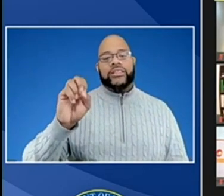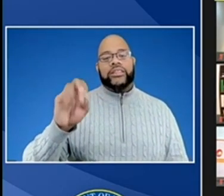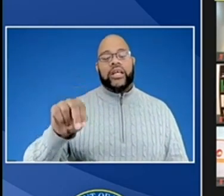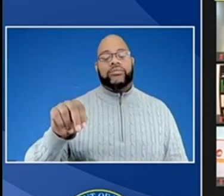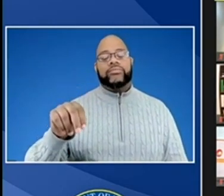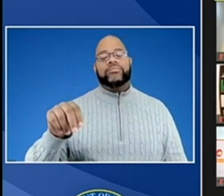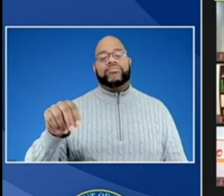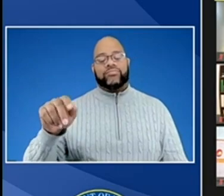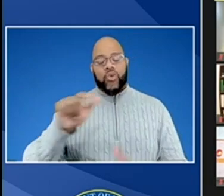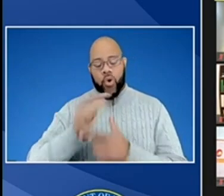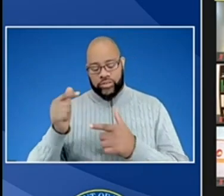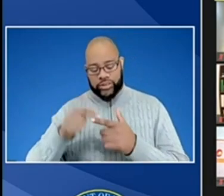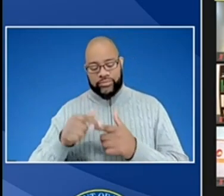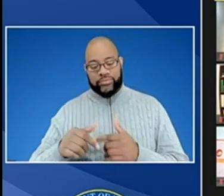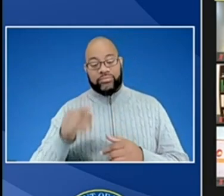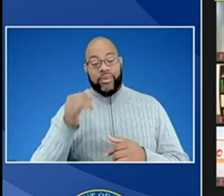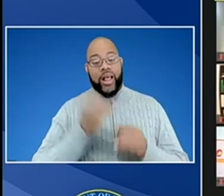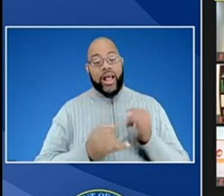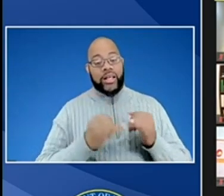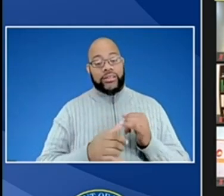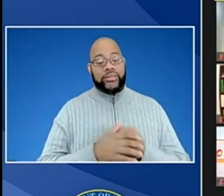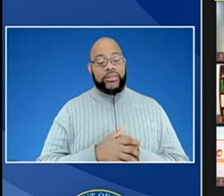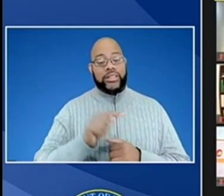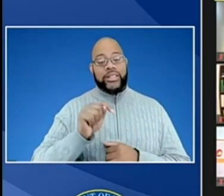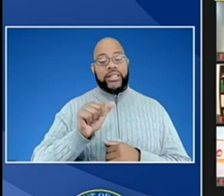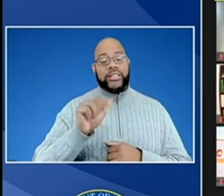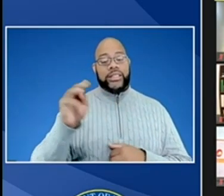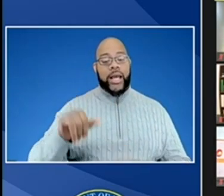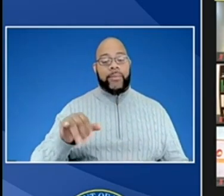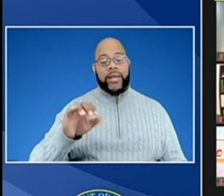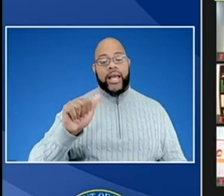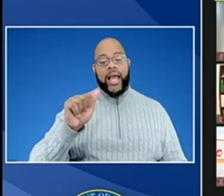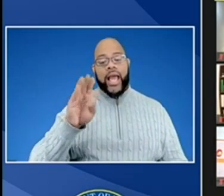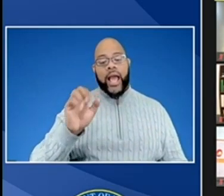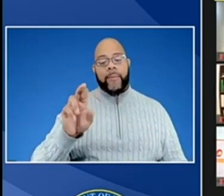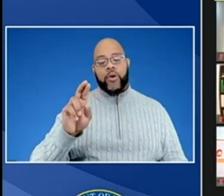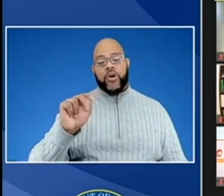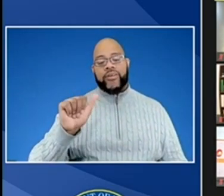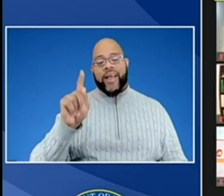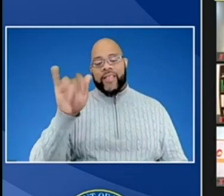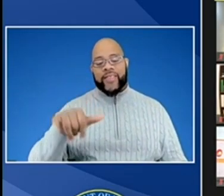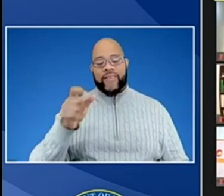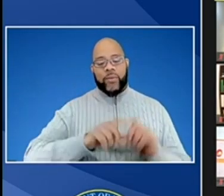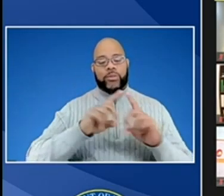least, Tammy Abernathy from the Department of Education.